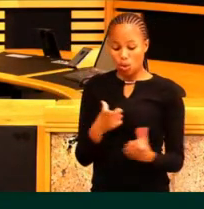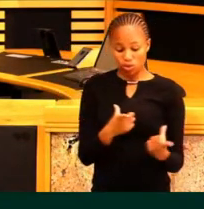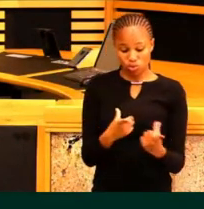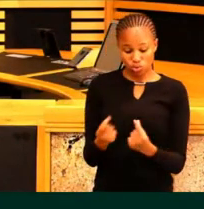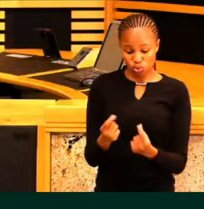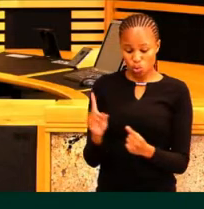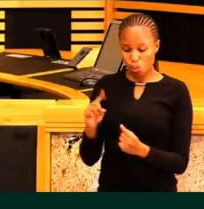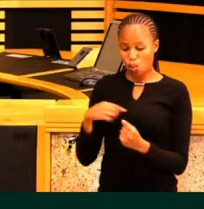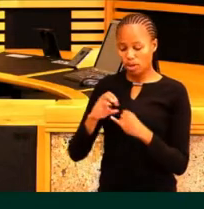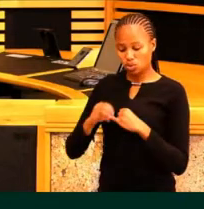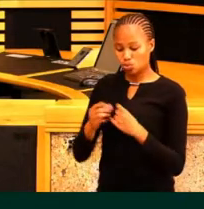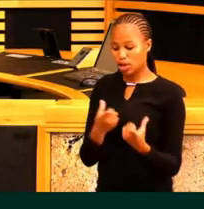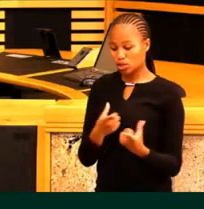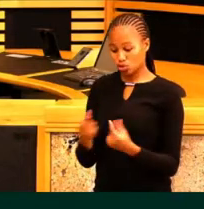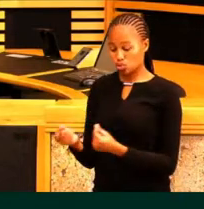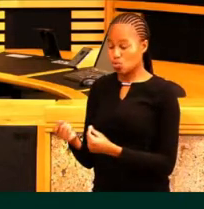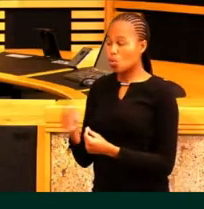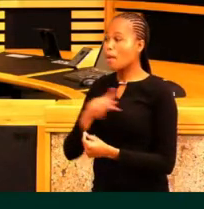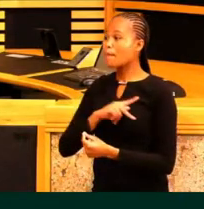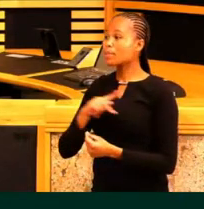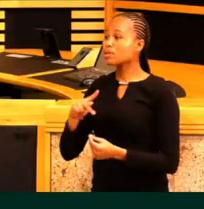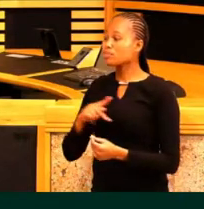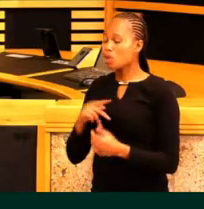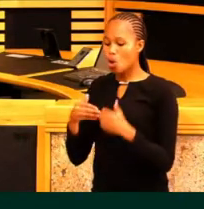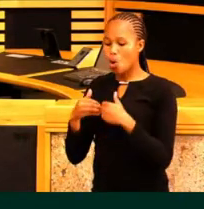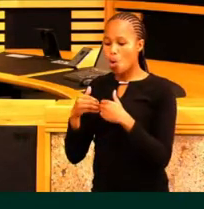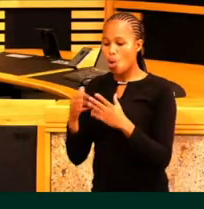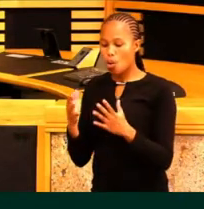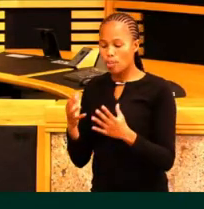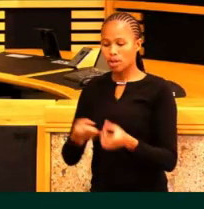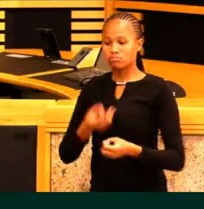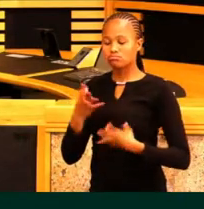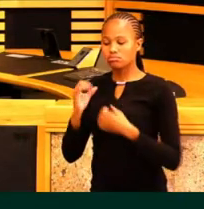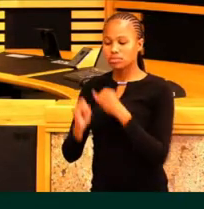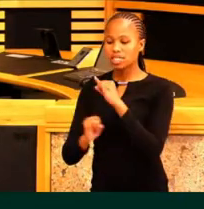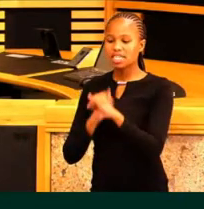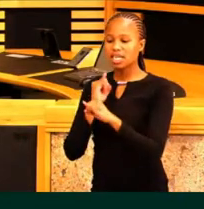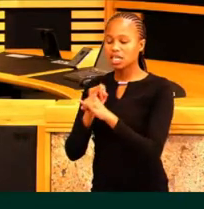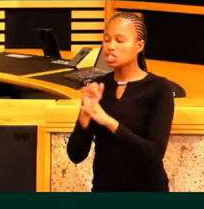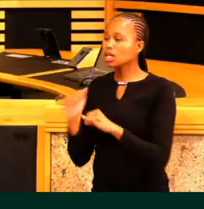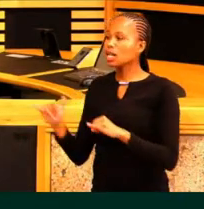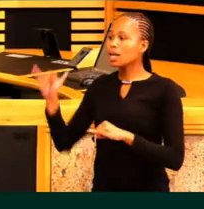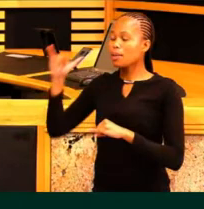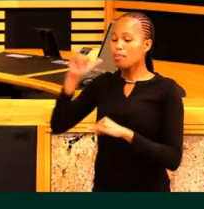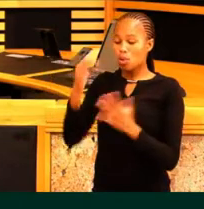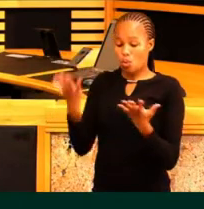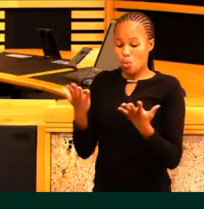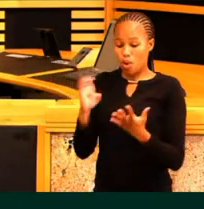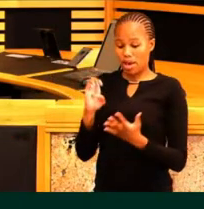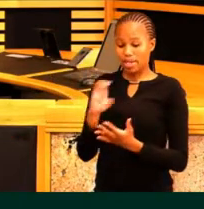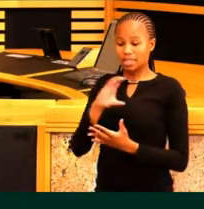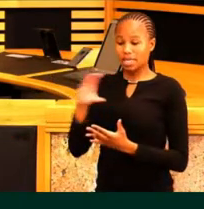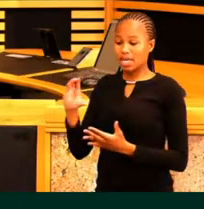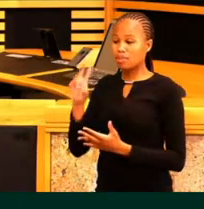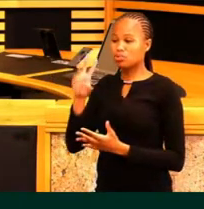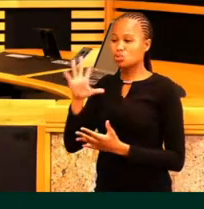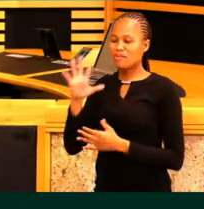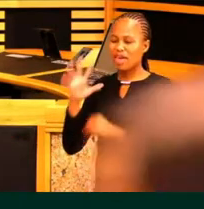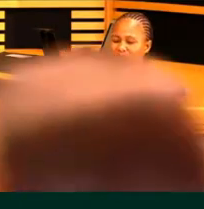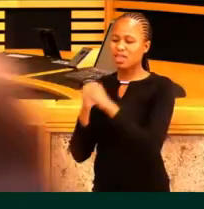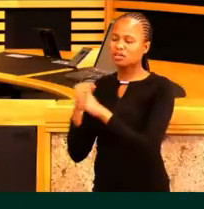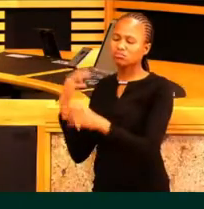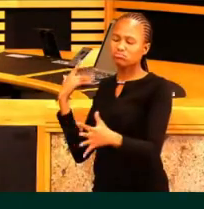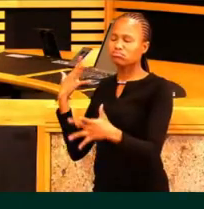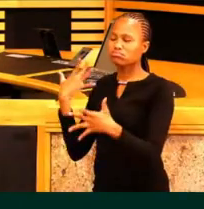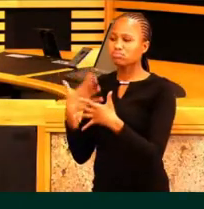are trying to do premiere of opening up an international airport in Eastern Cape 25 years ago it